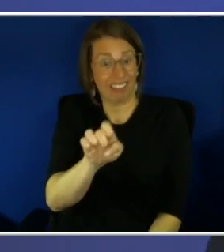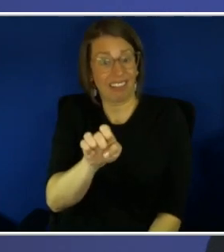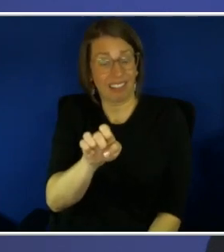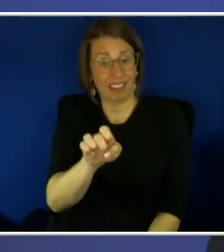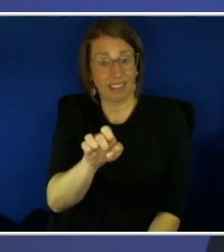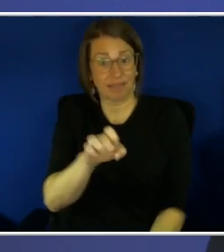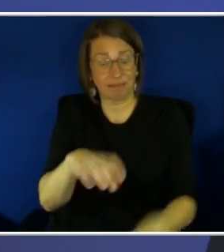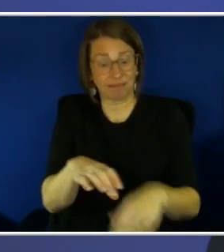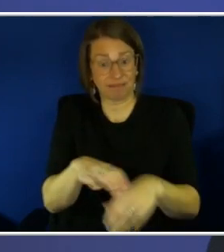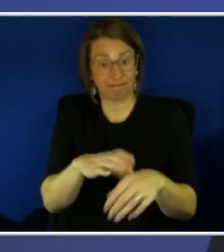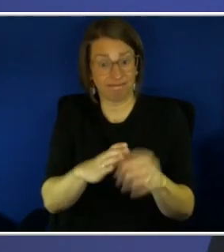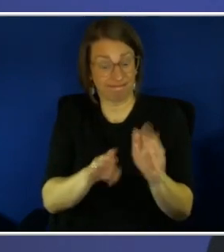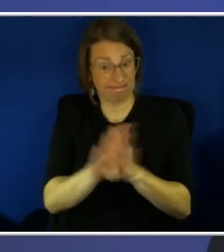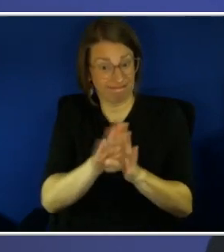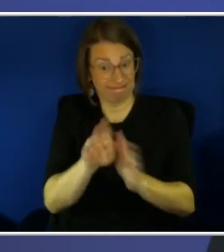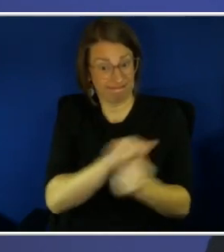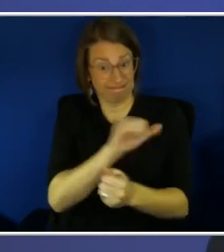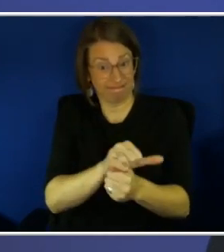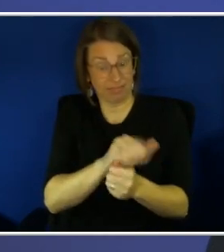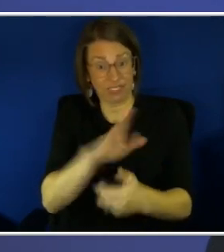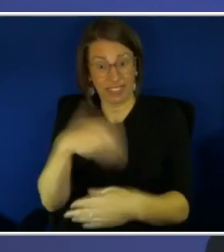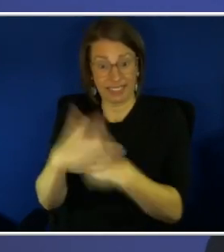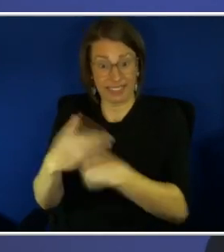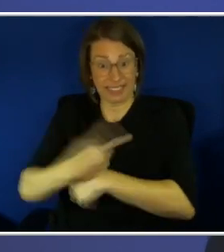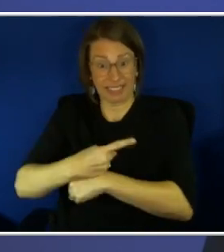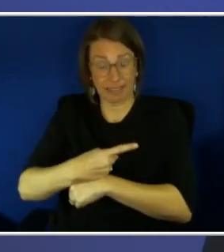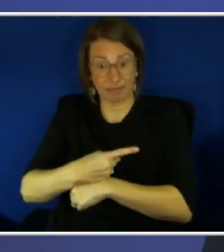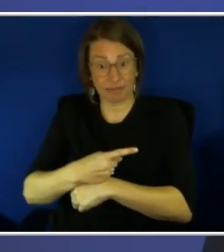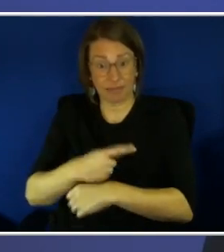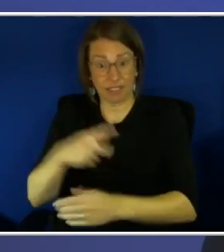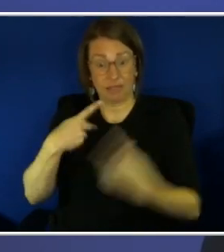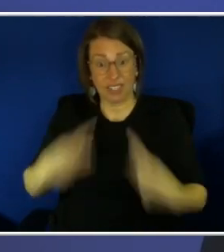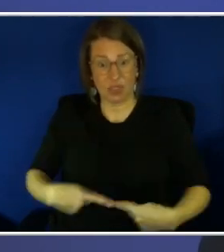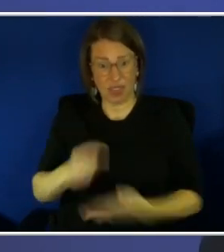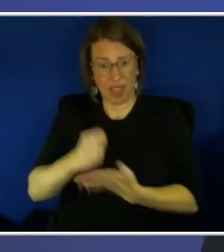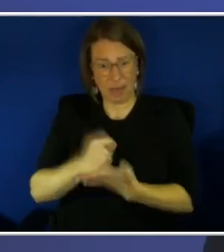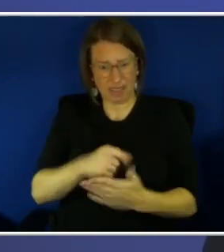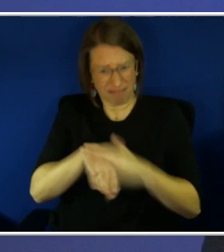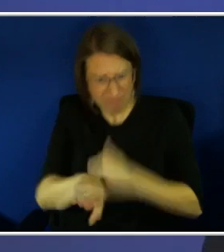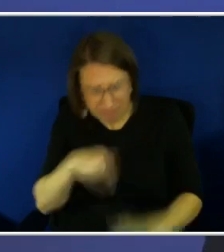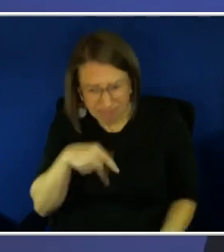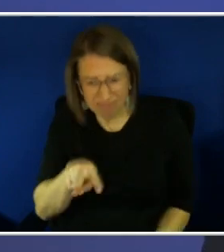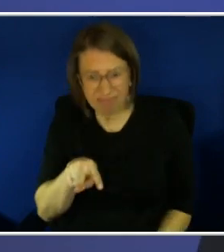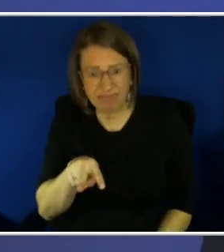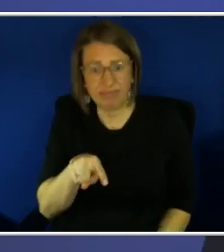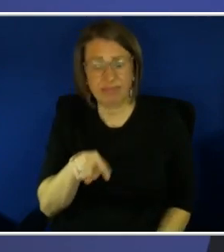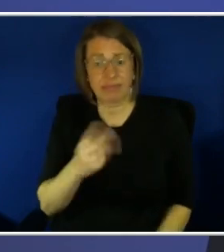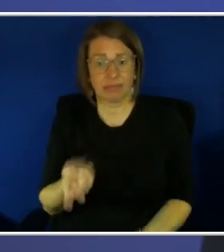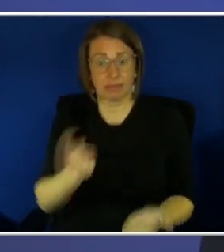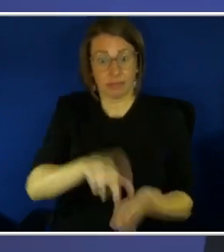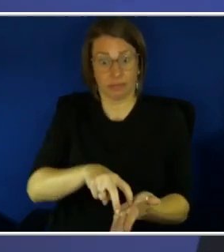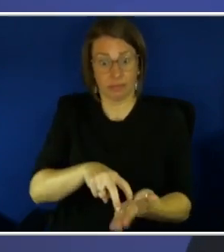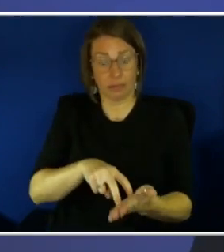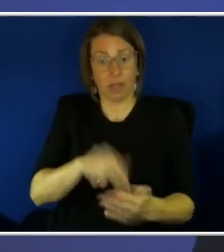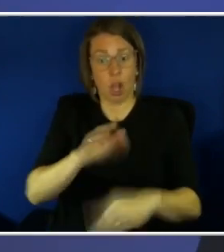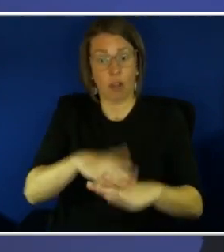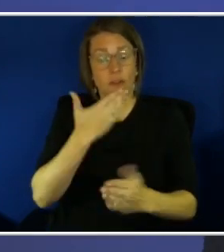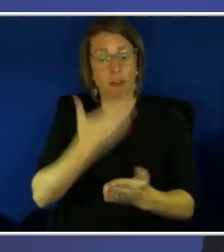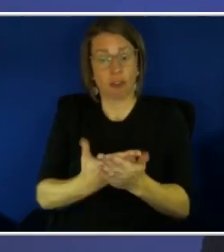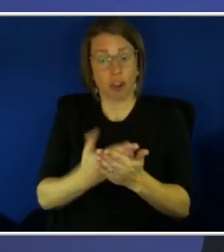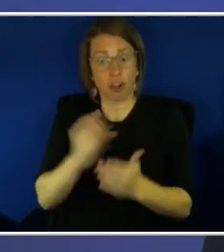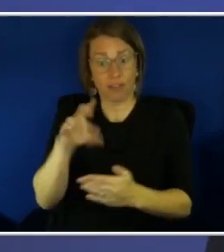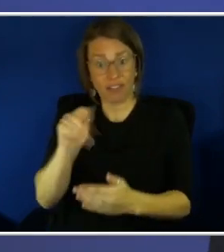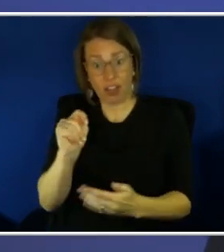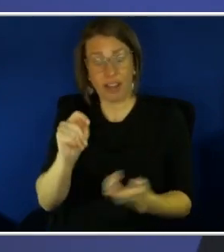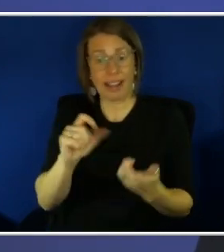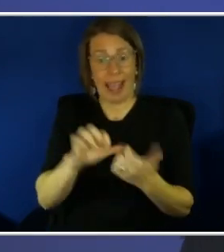that. And the next day the occupational therapist came and was going to get him up on the good foot and show him how to kind of maneuver,